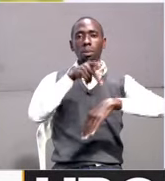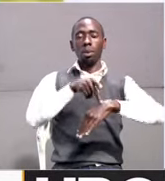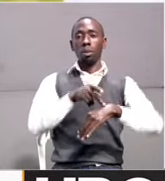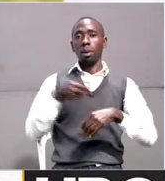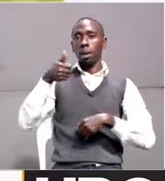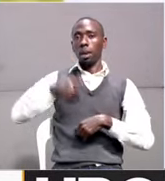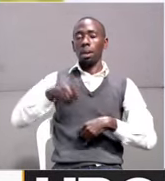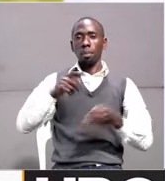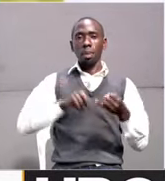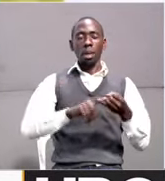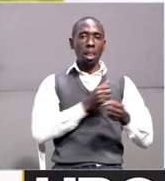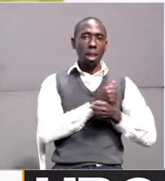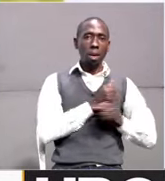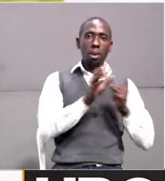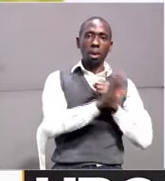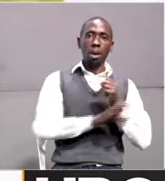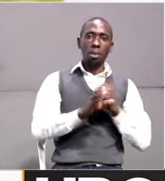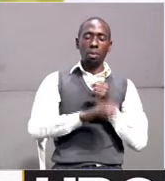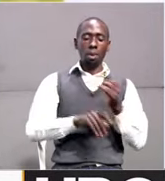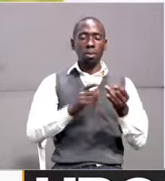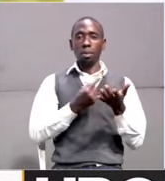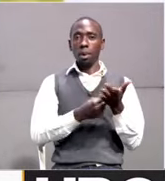patriotism, Pan-Africanism,